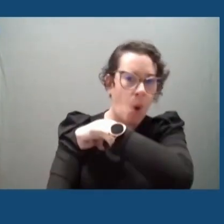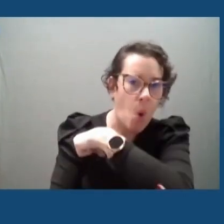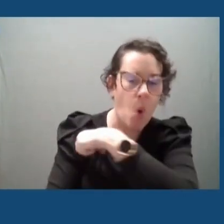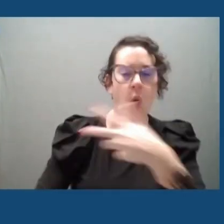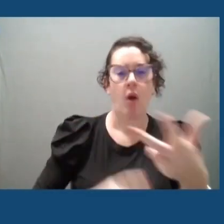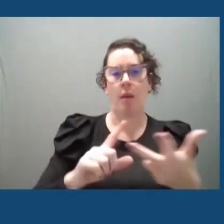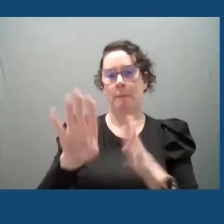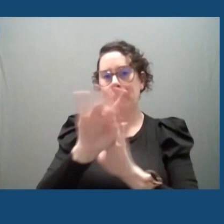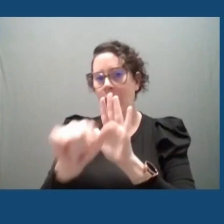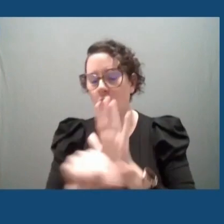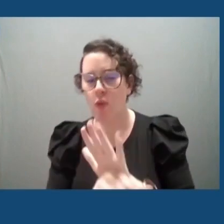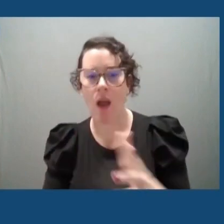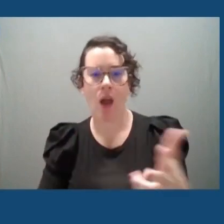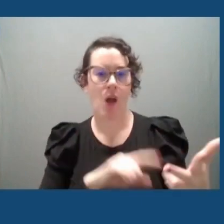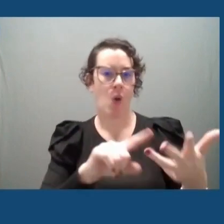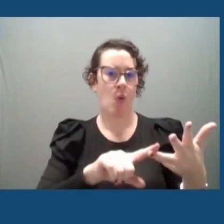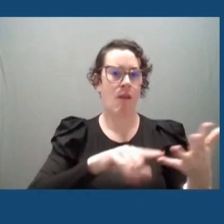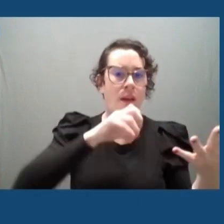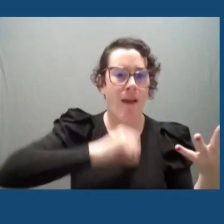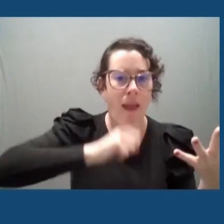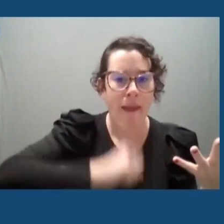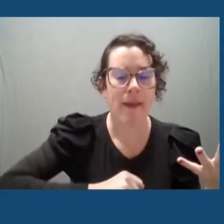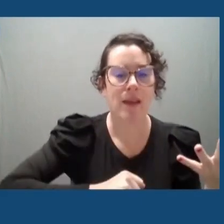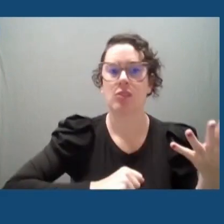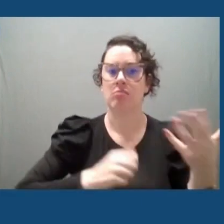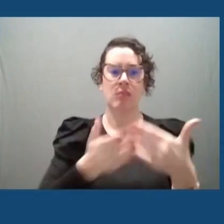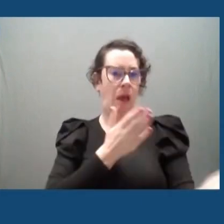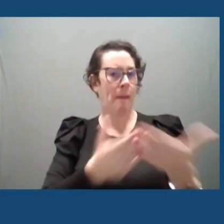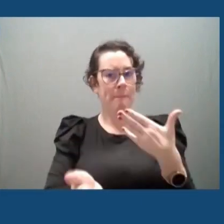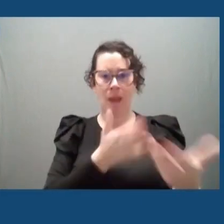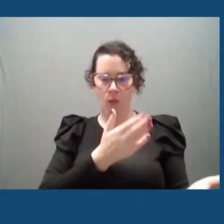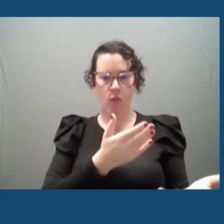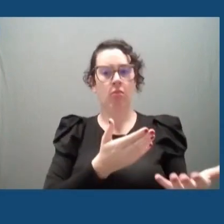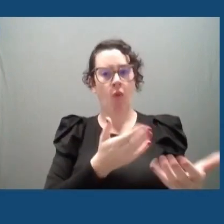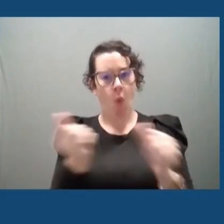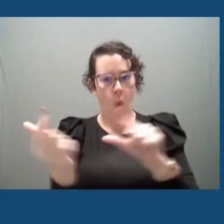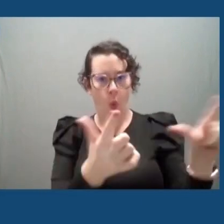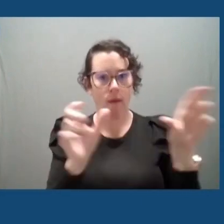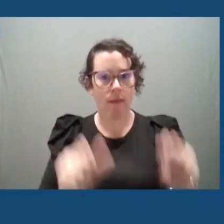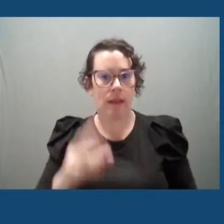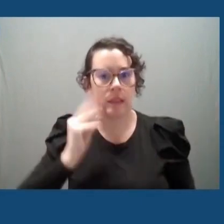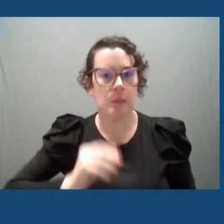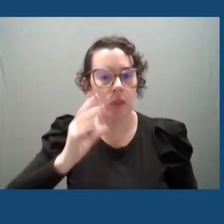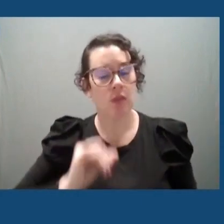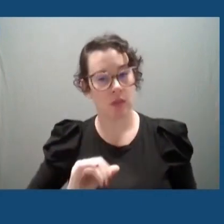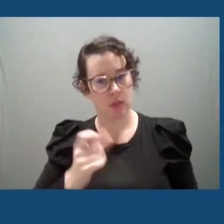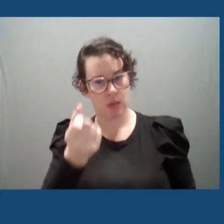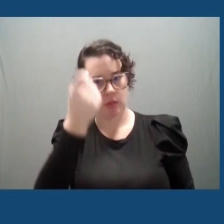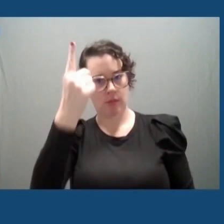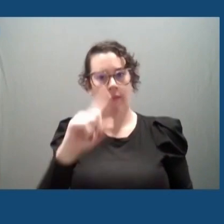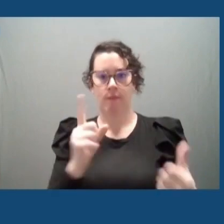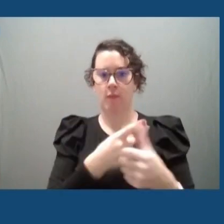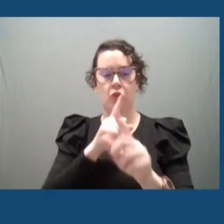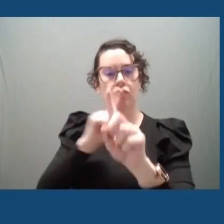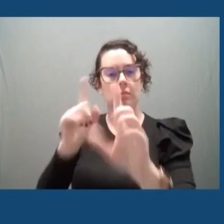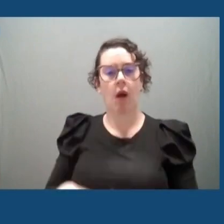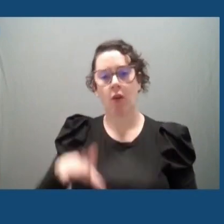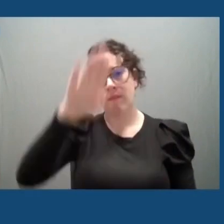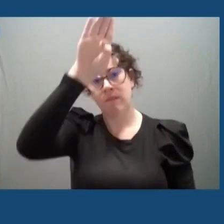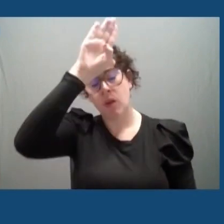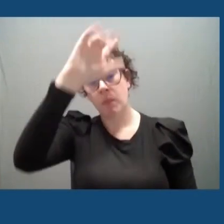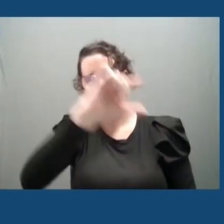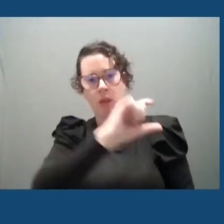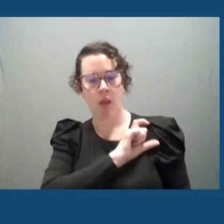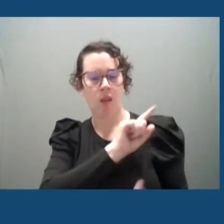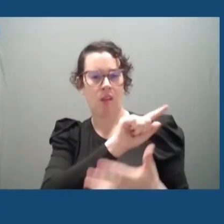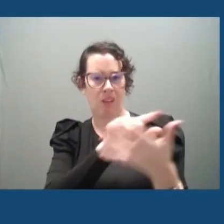citizens with the senior centers with the same severity. Even our first responders are suffering.